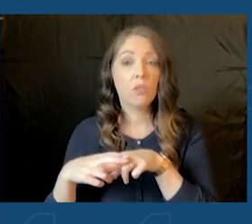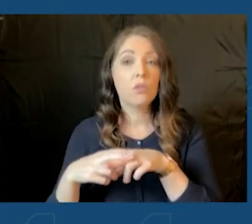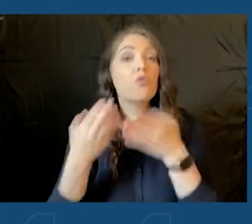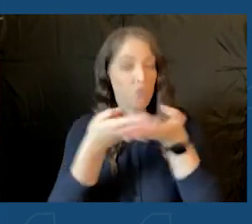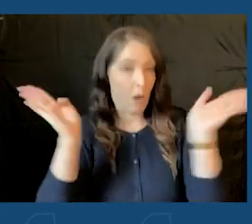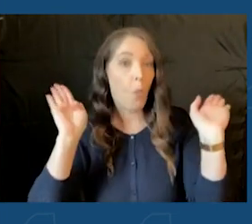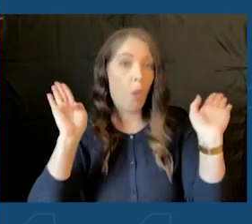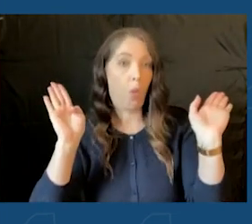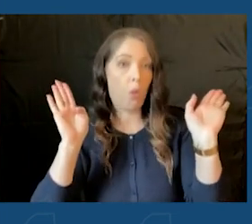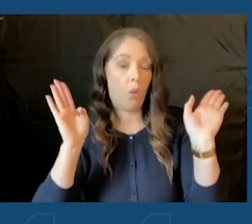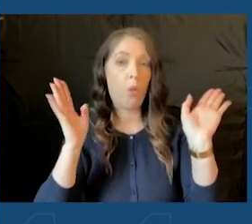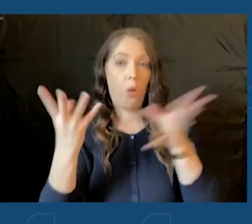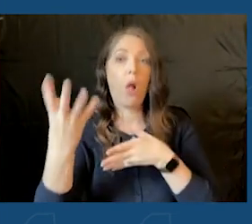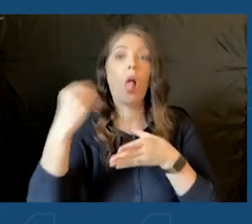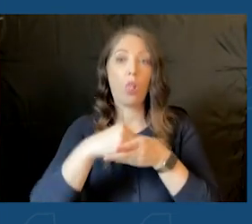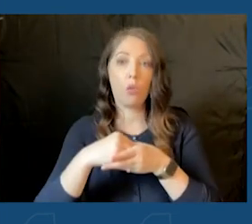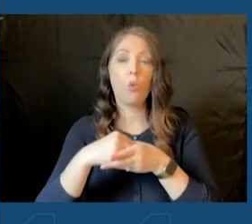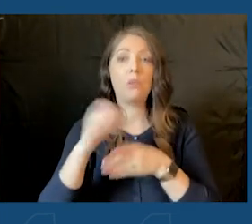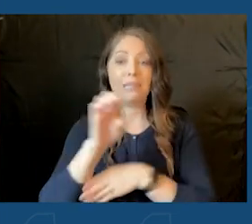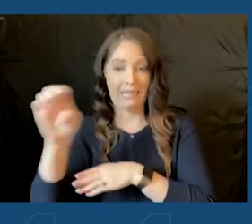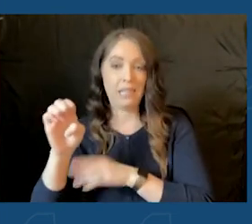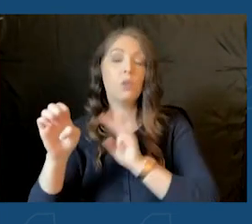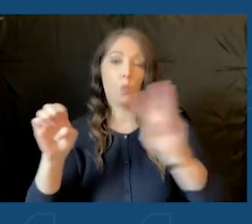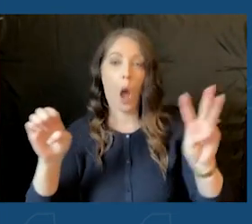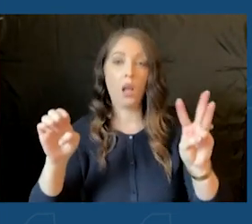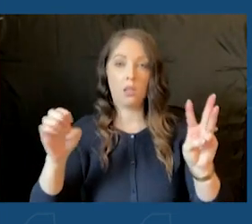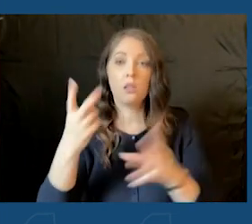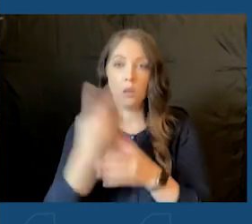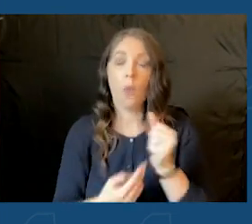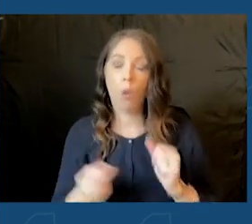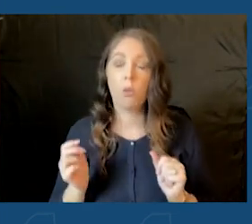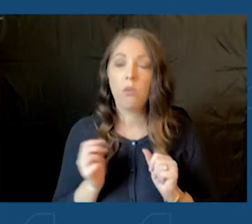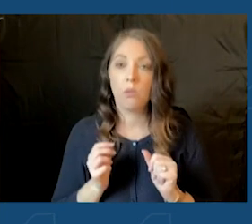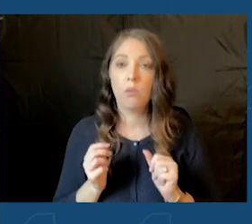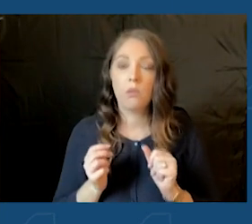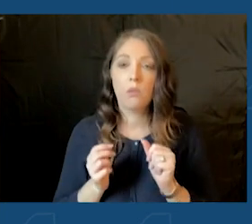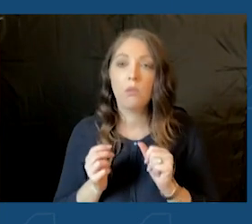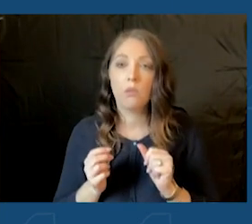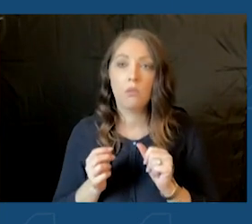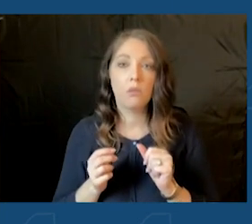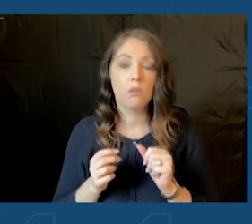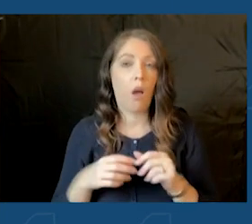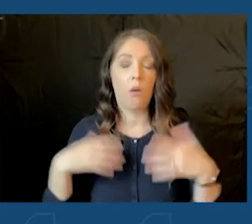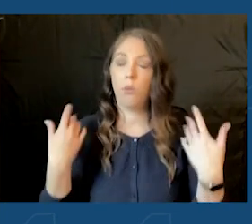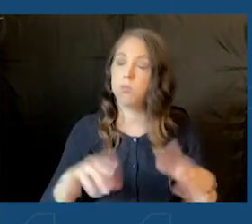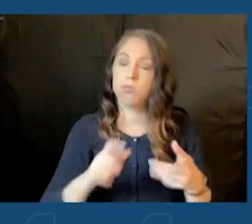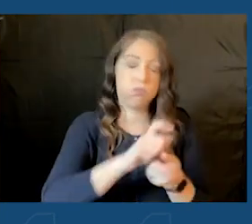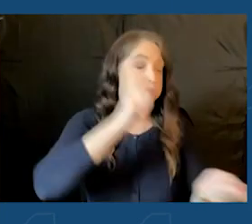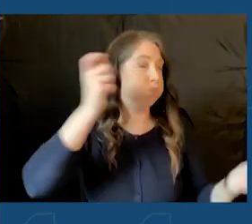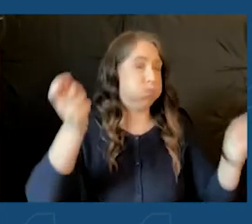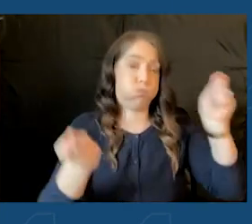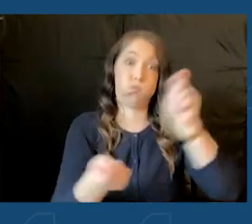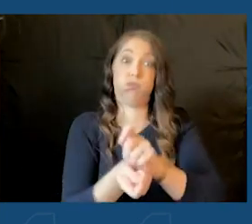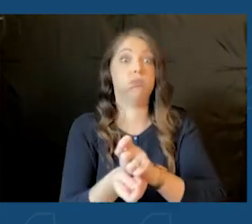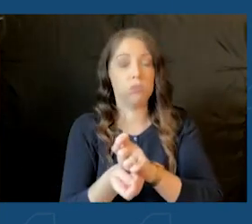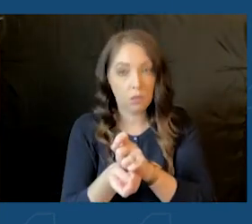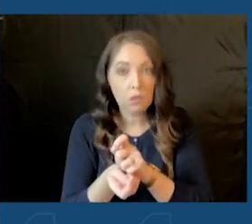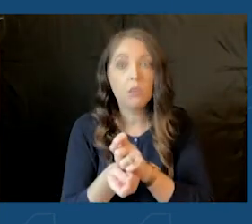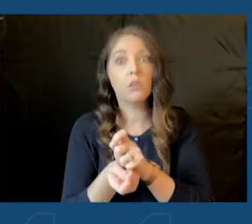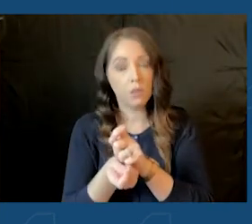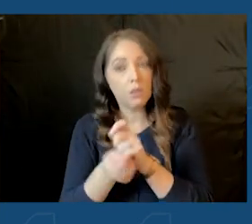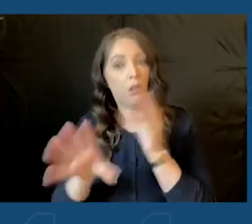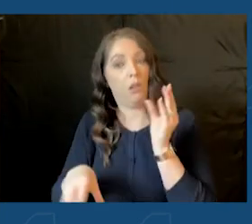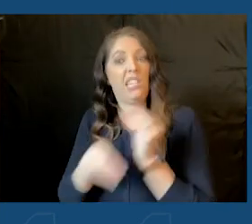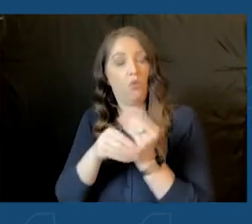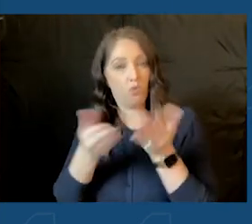includes trains back, both east and west. So it's a completely transformational level of additional